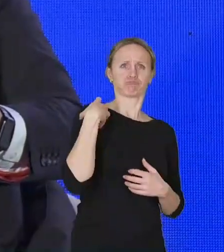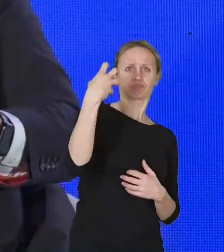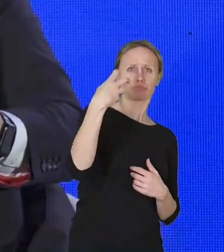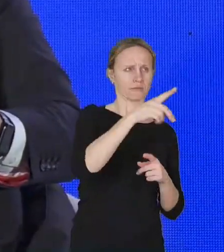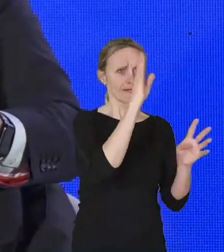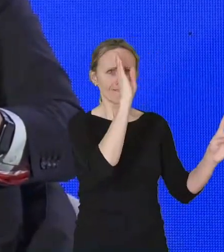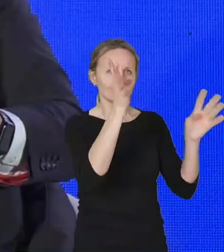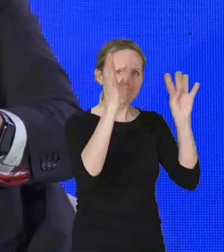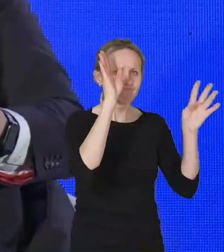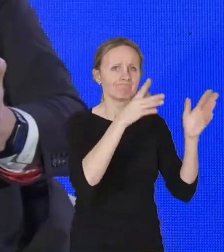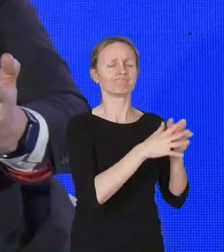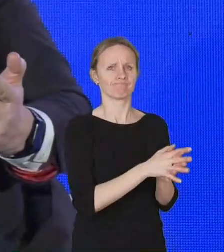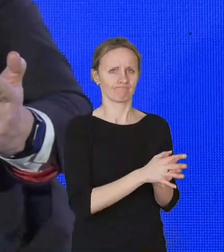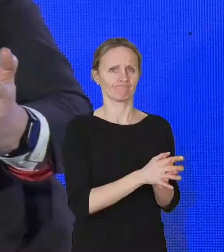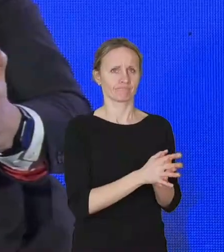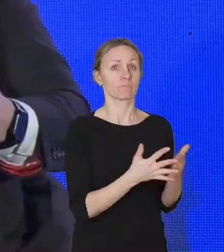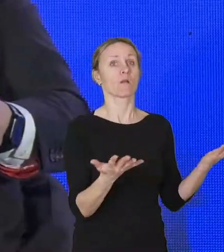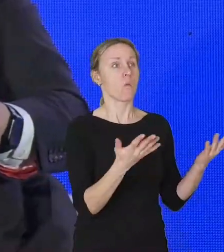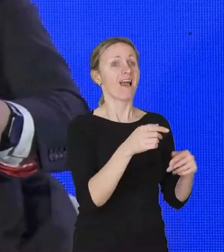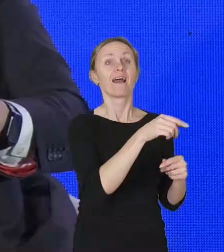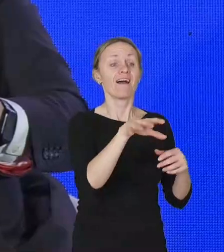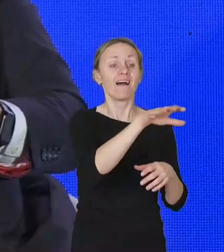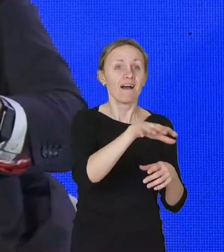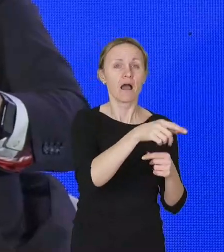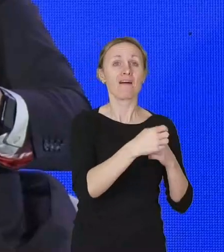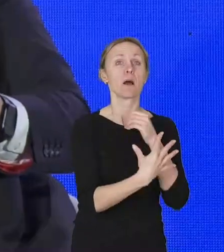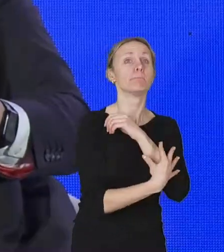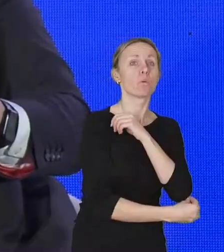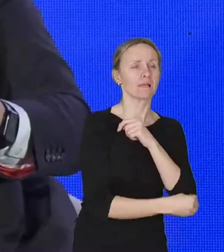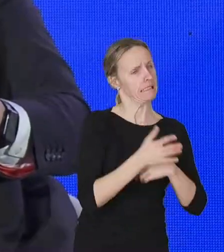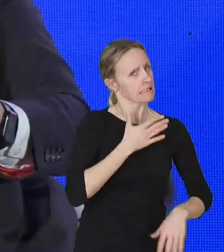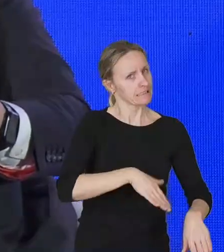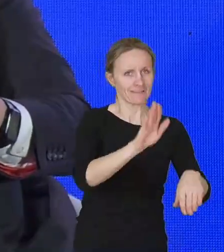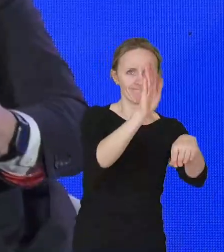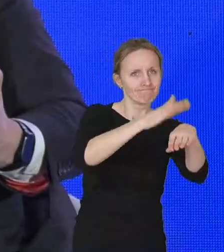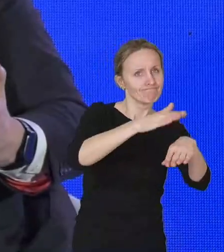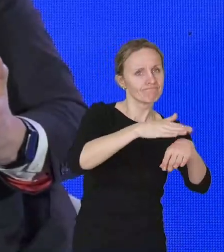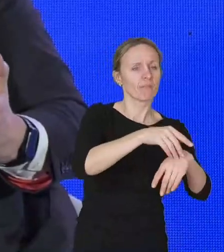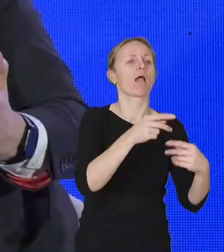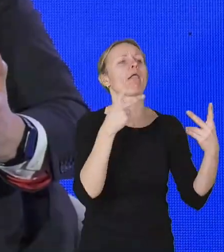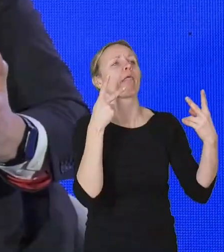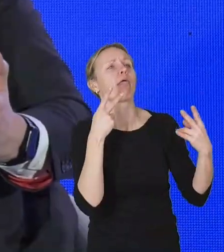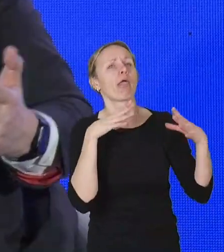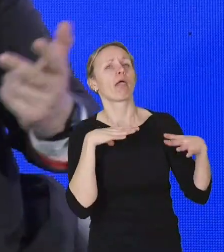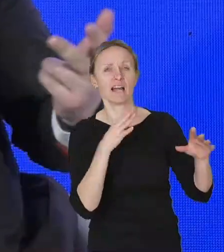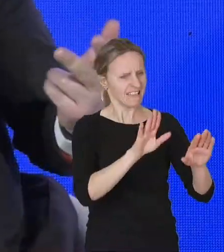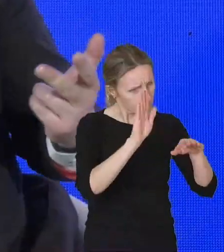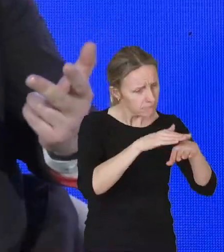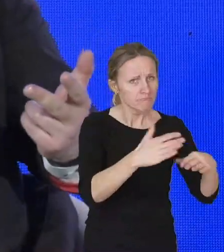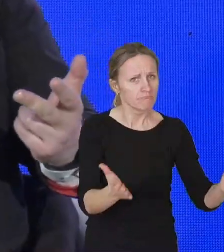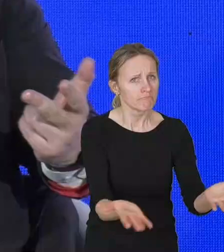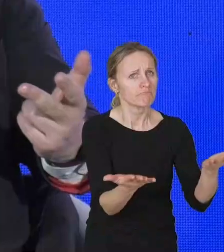to wake them up. Because all of these need different investments, different approaches. And